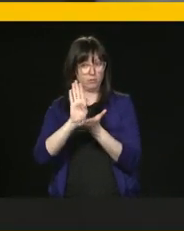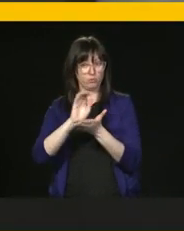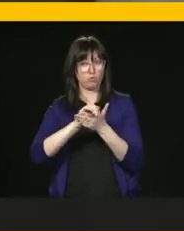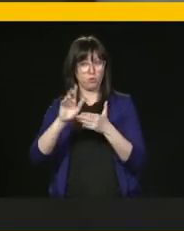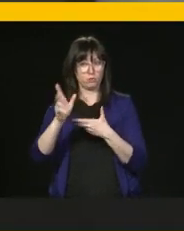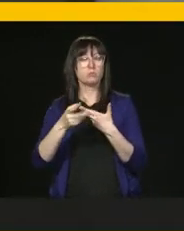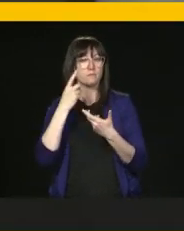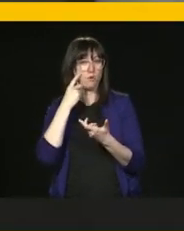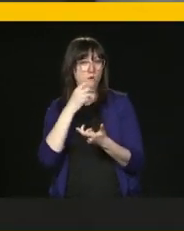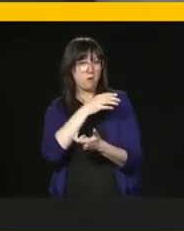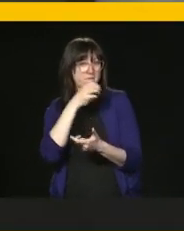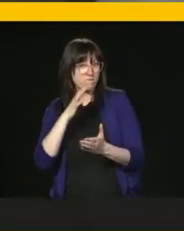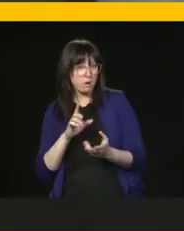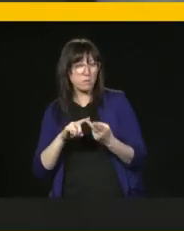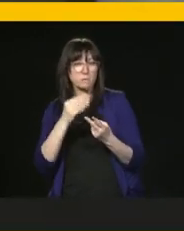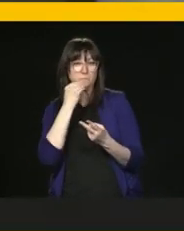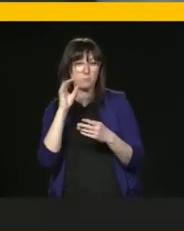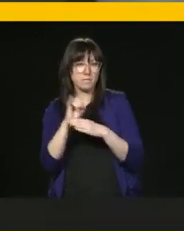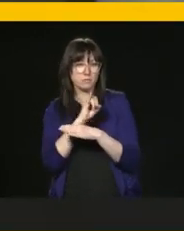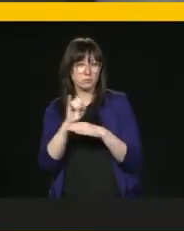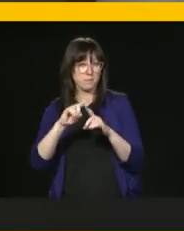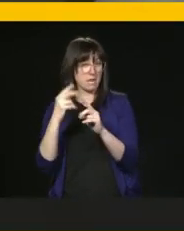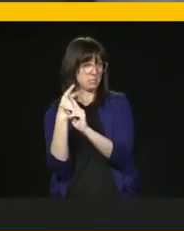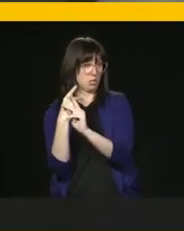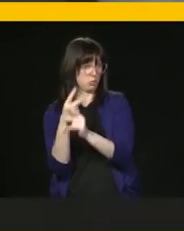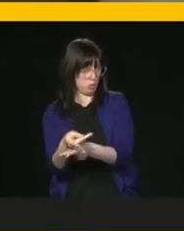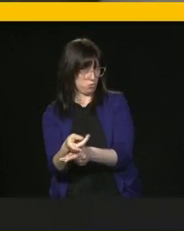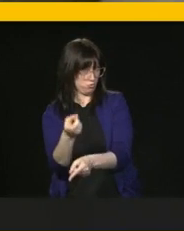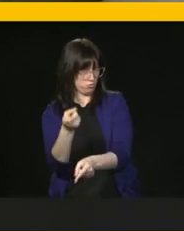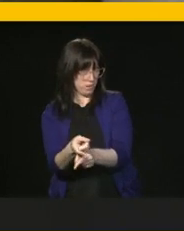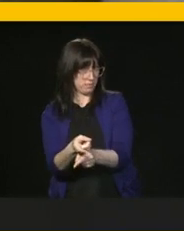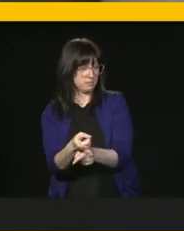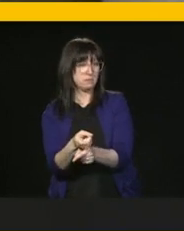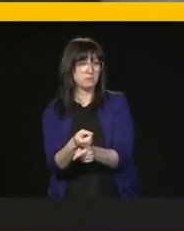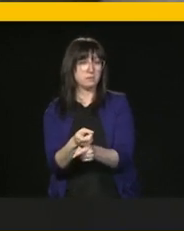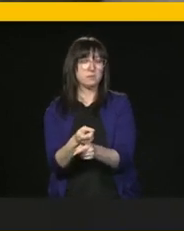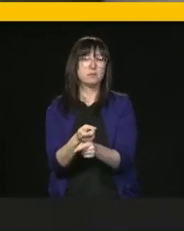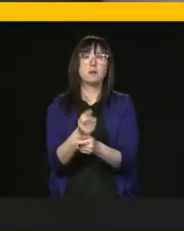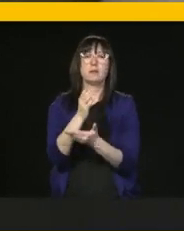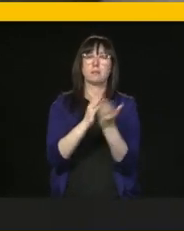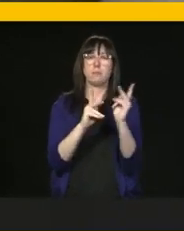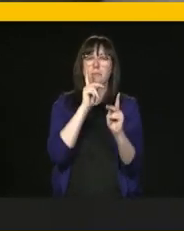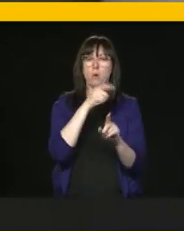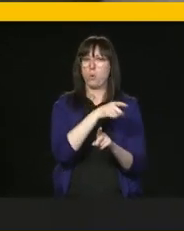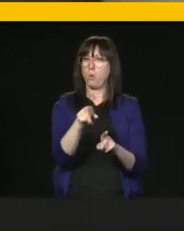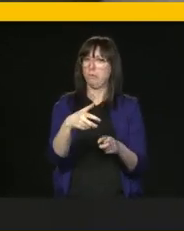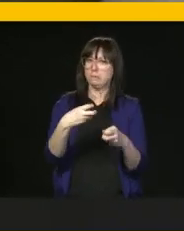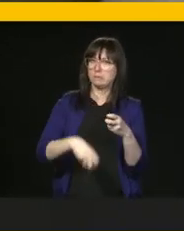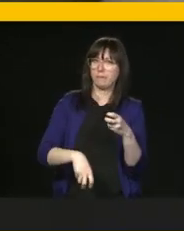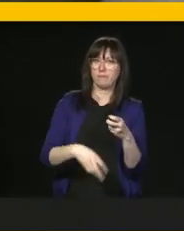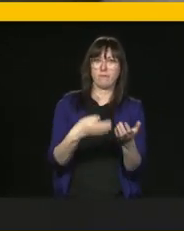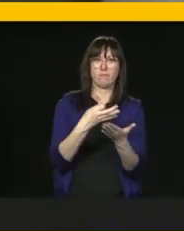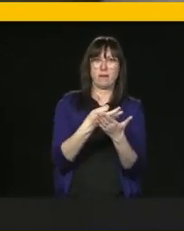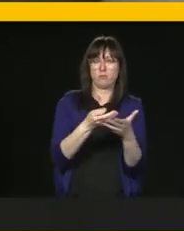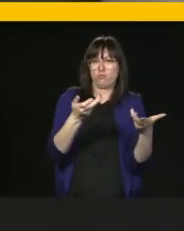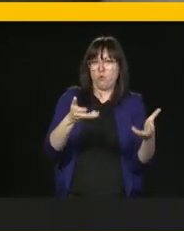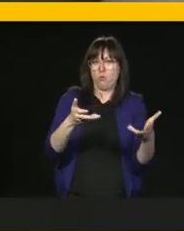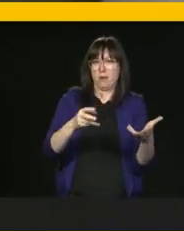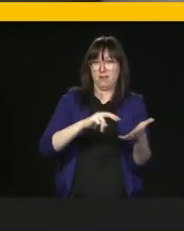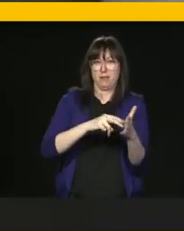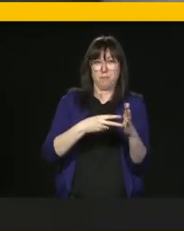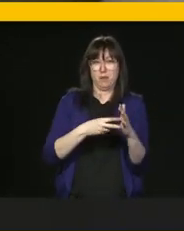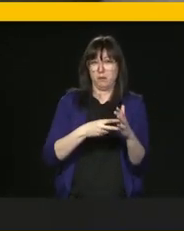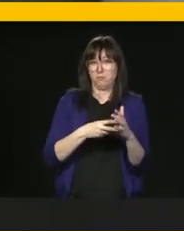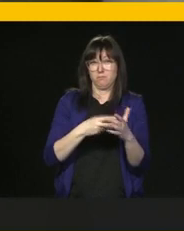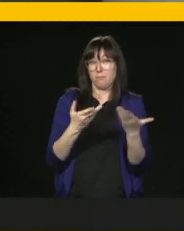however, for some of them who have a very difficult financial situation. This might not be enough. Perhaps